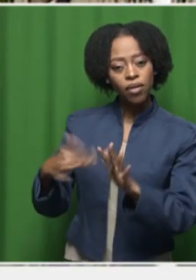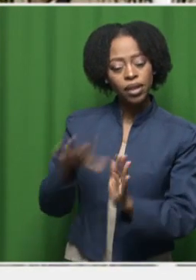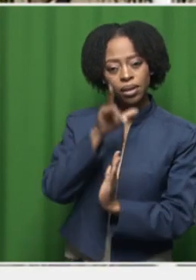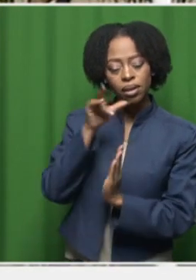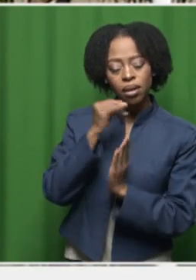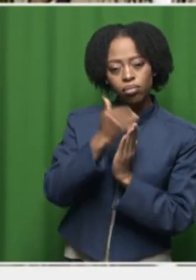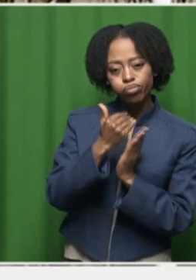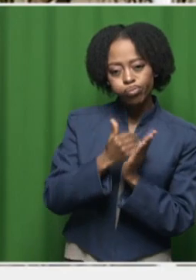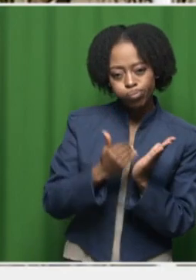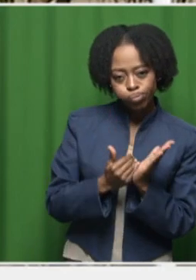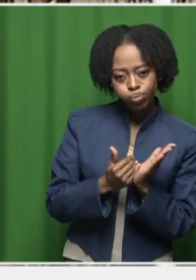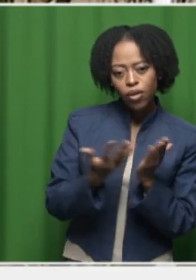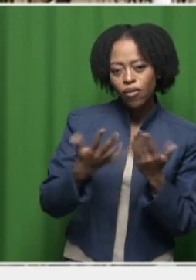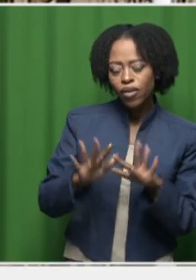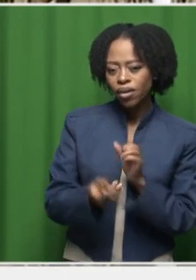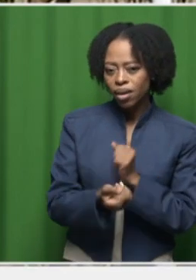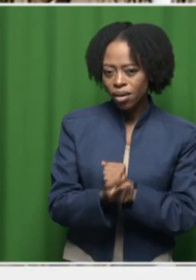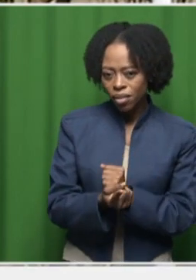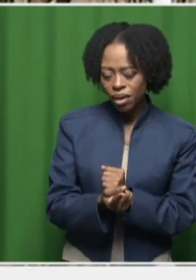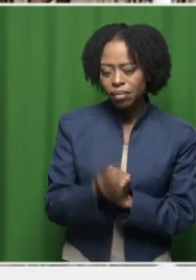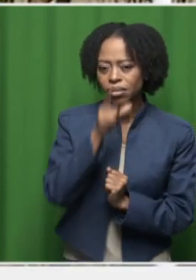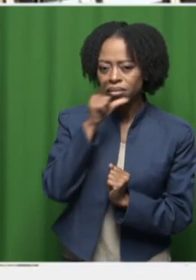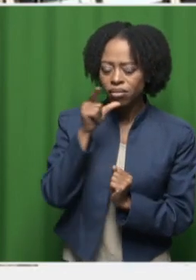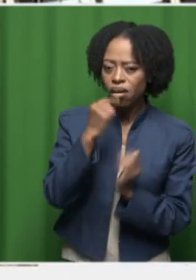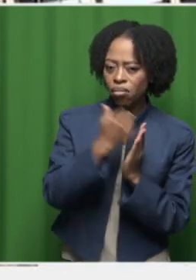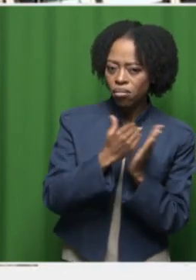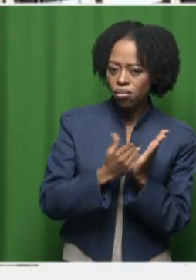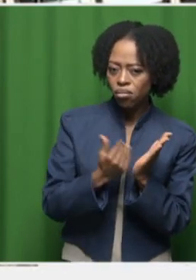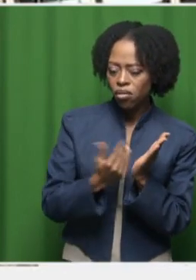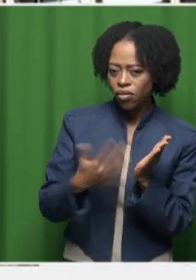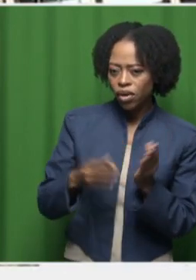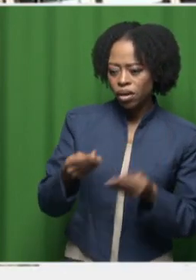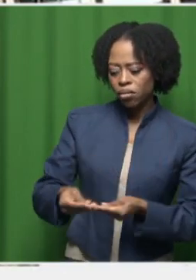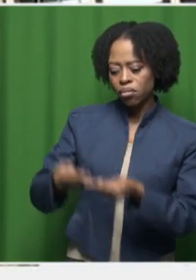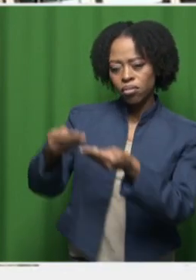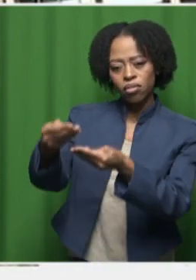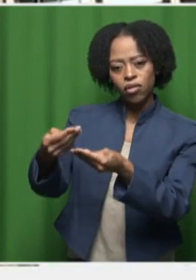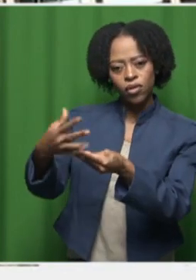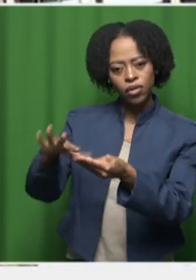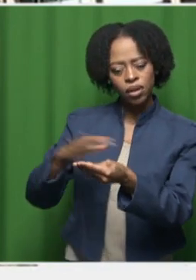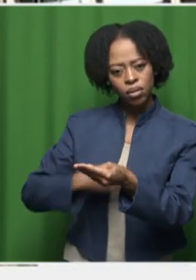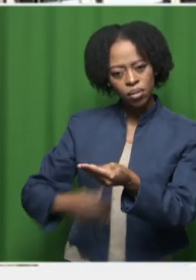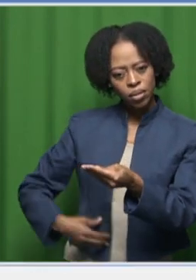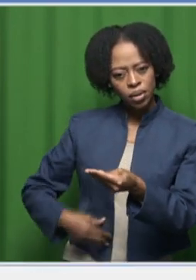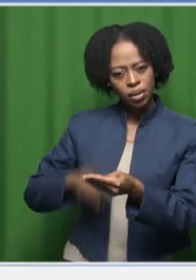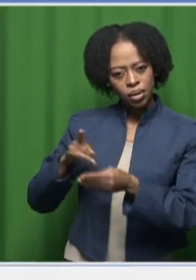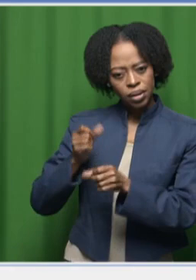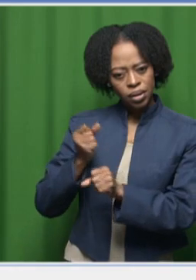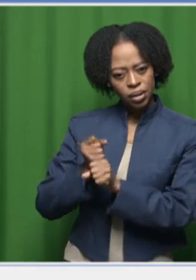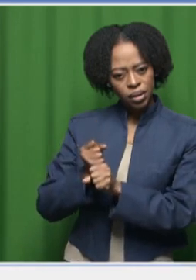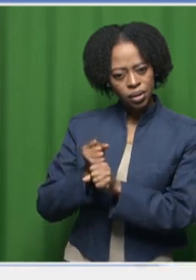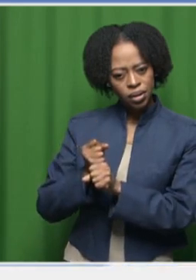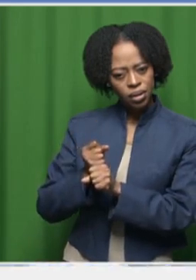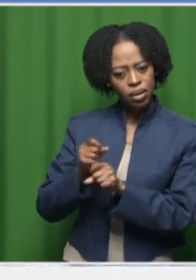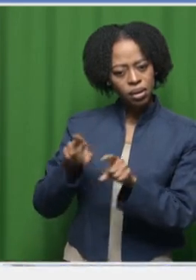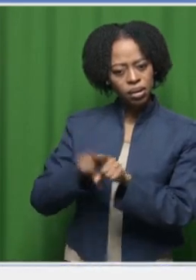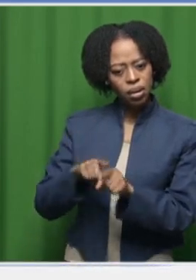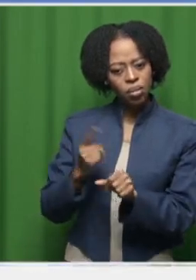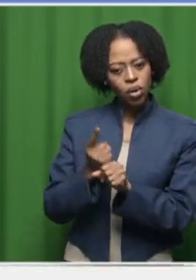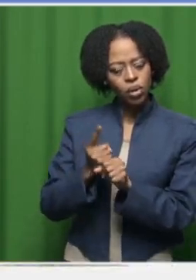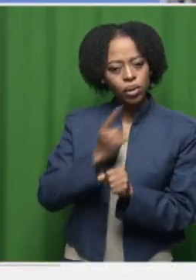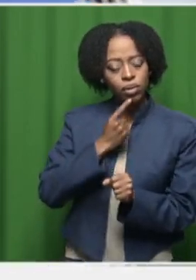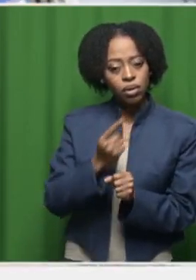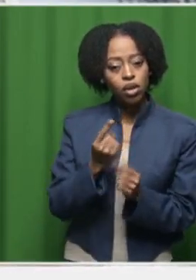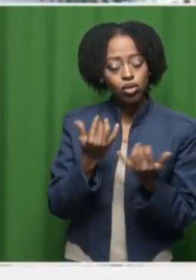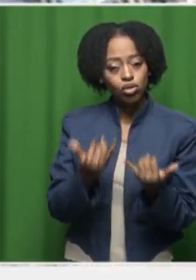coming up with the names, has happened. The names were given to the president earlier this year, and he had put a date for himself to say that on this day, I think